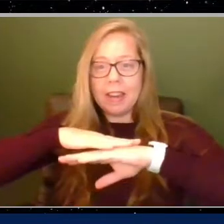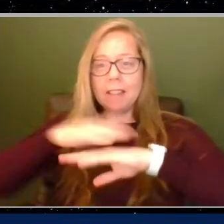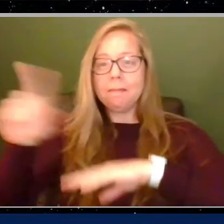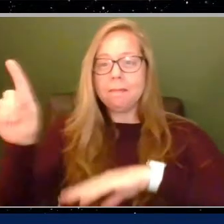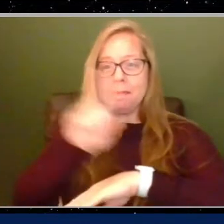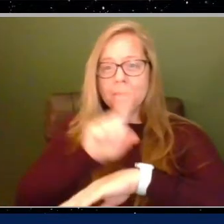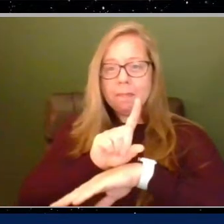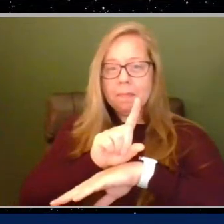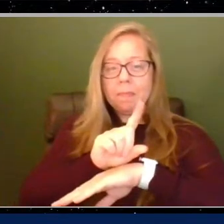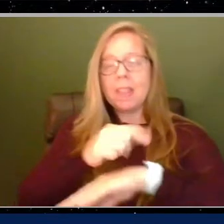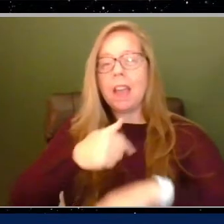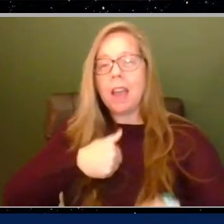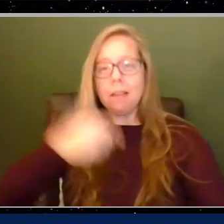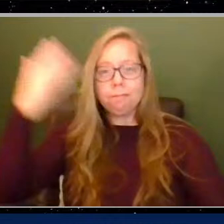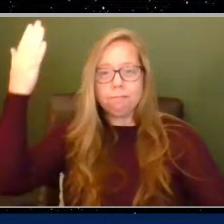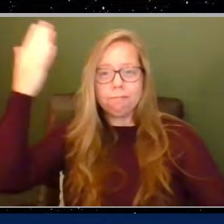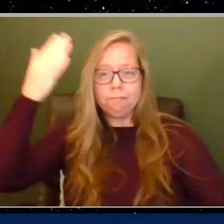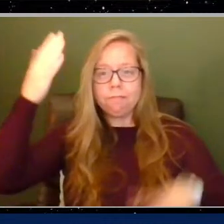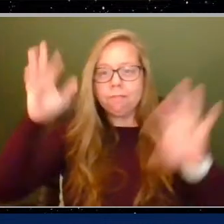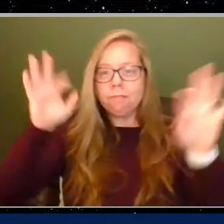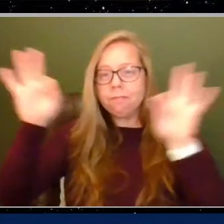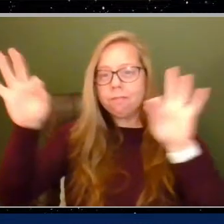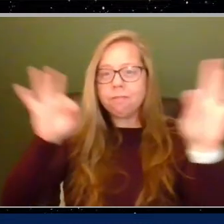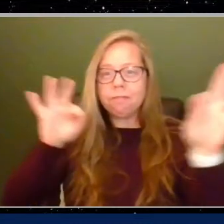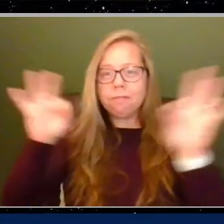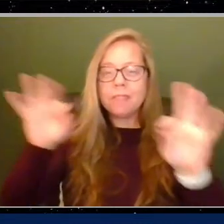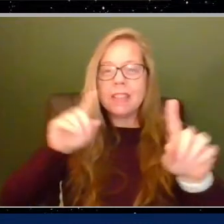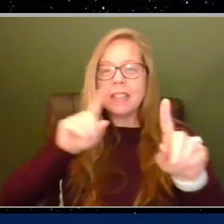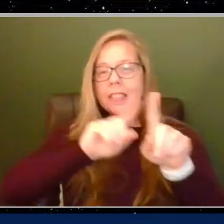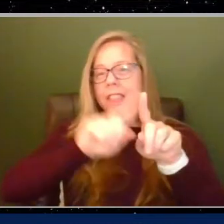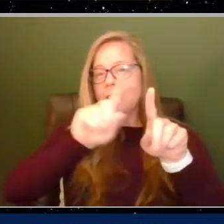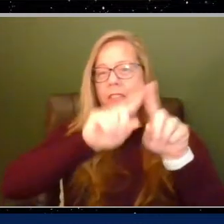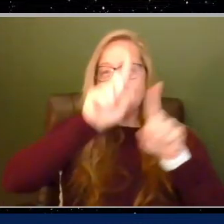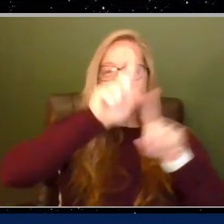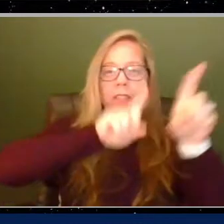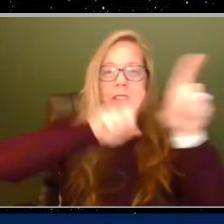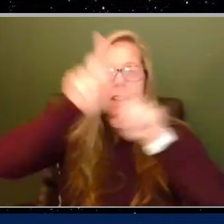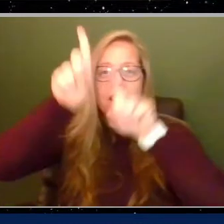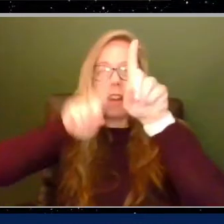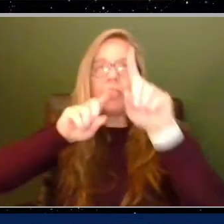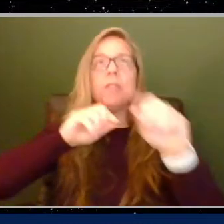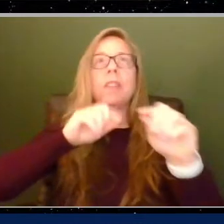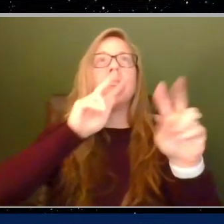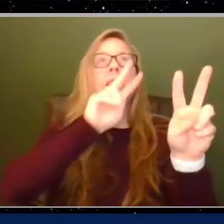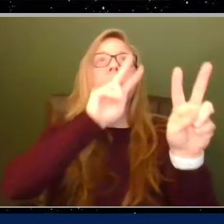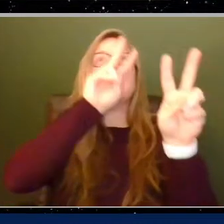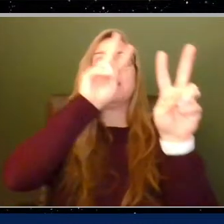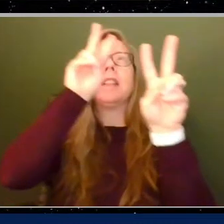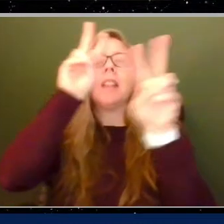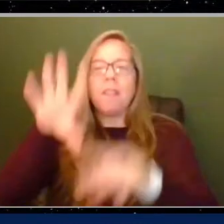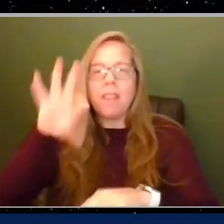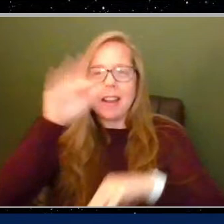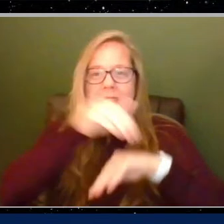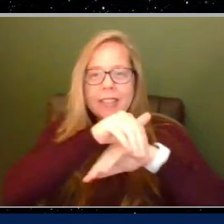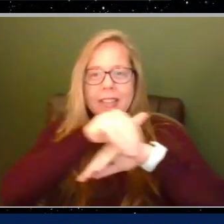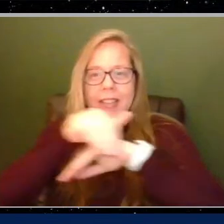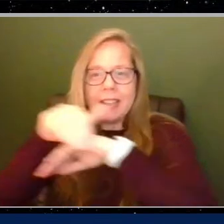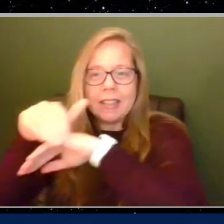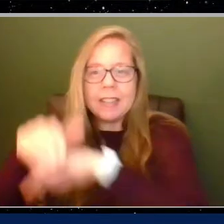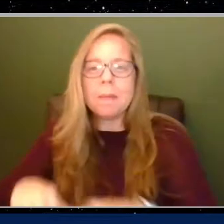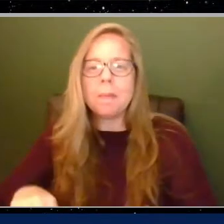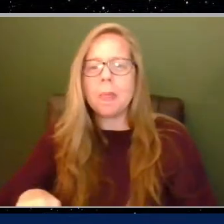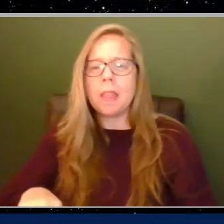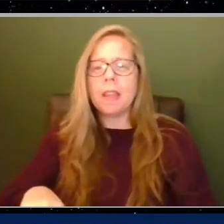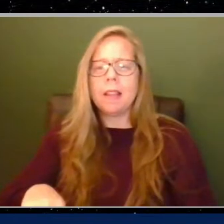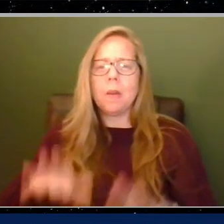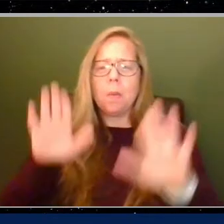I'm doing a talk about different constellations you would find in the night sky. We have some great